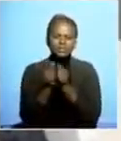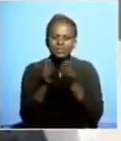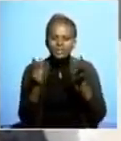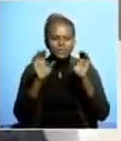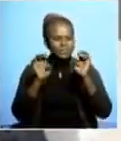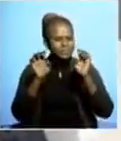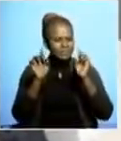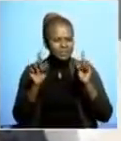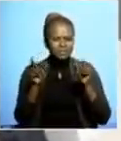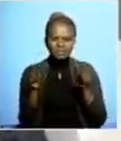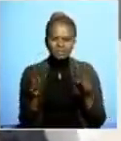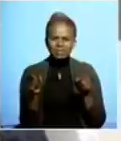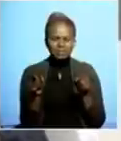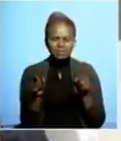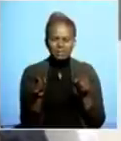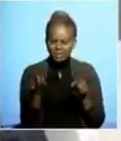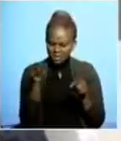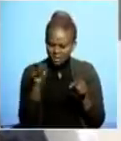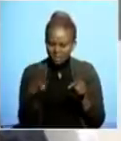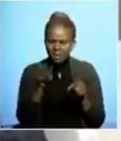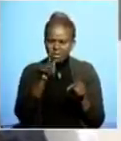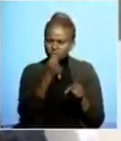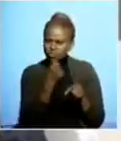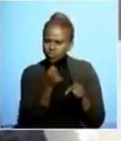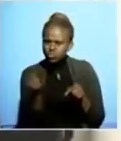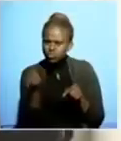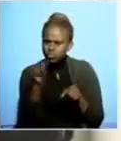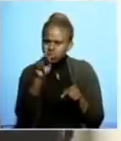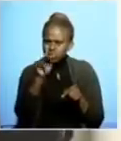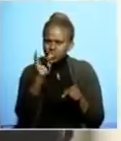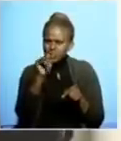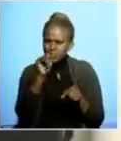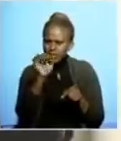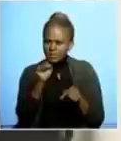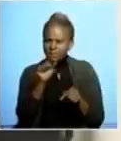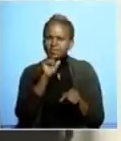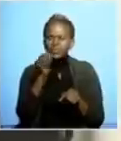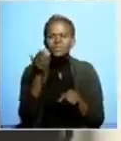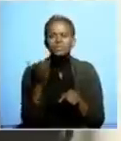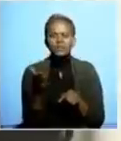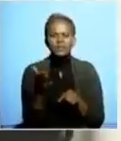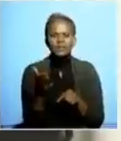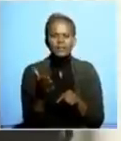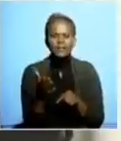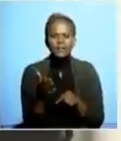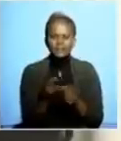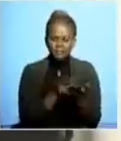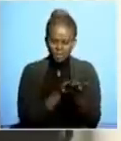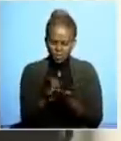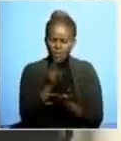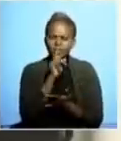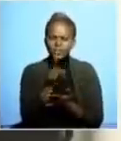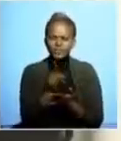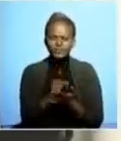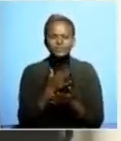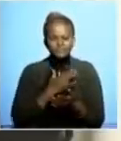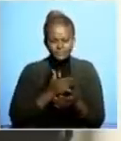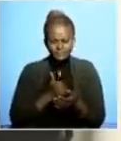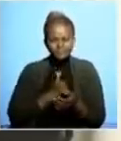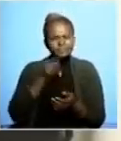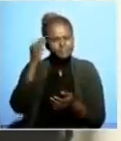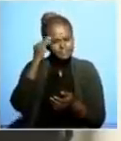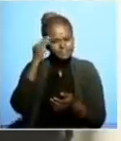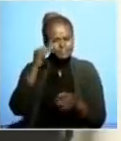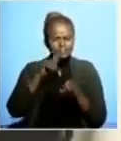education, that toolkit is not there. So it doesn't quite matter, to be honest. I've come to know in life